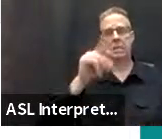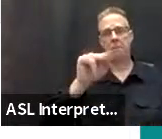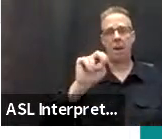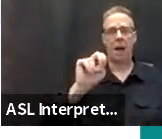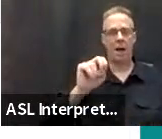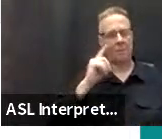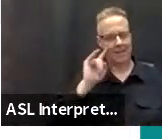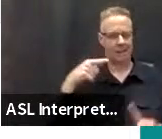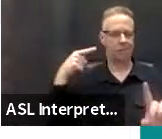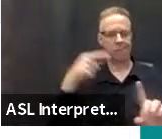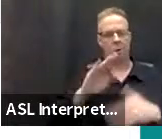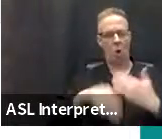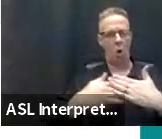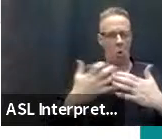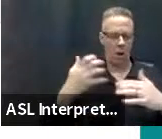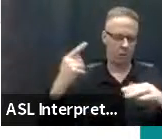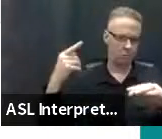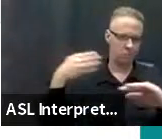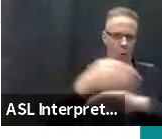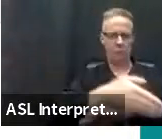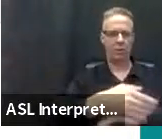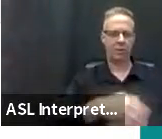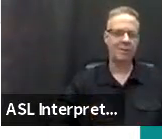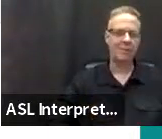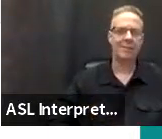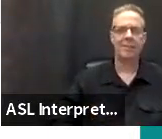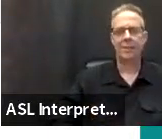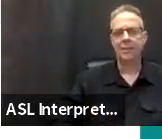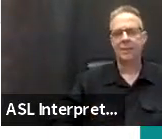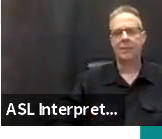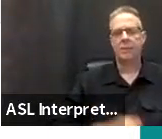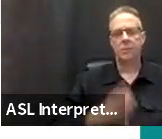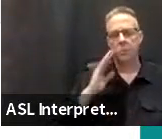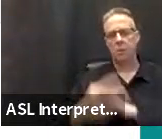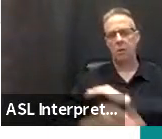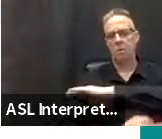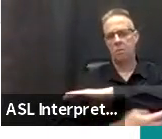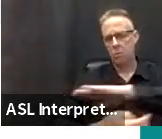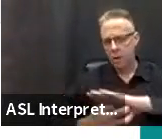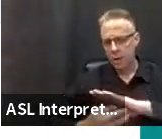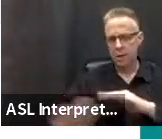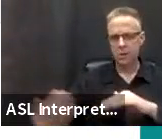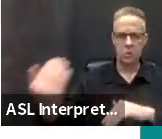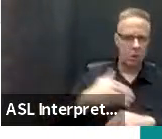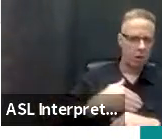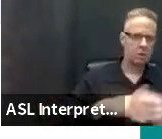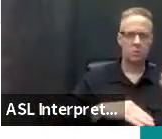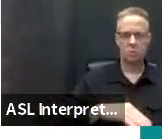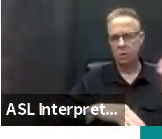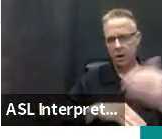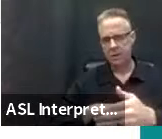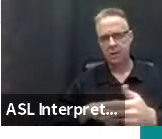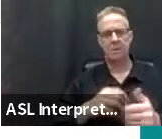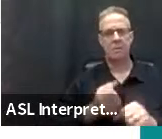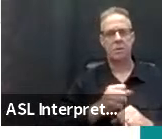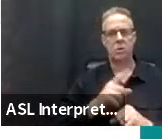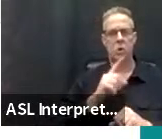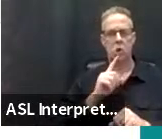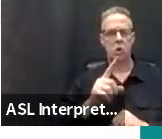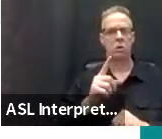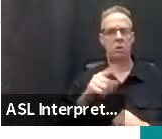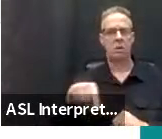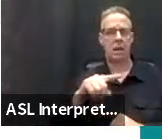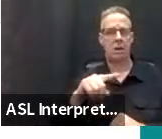the question of the structural integrity of the bridge and the crossing, and ensuring that, you know, the facilities